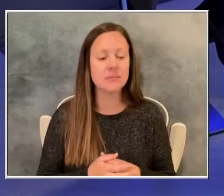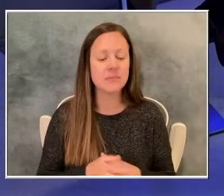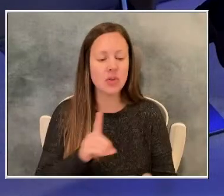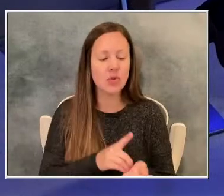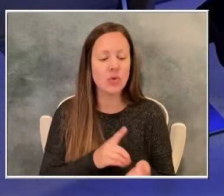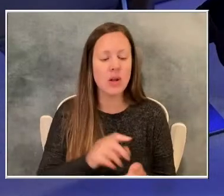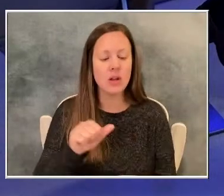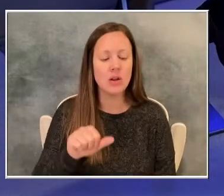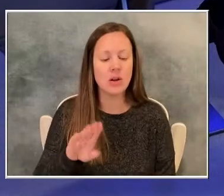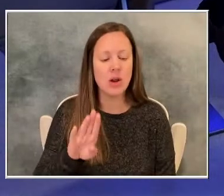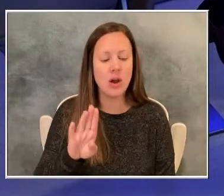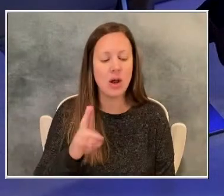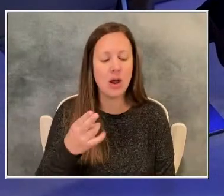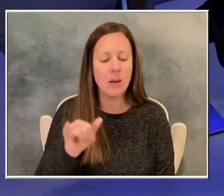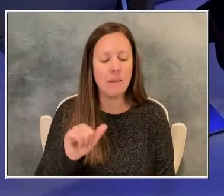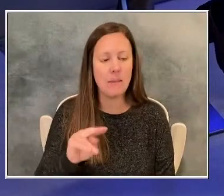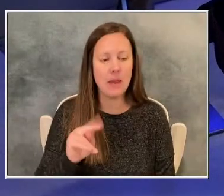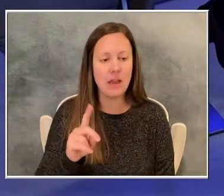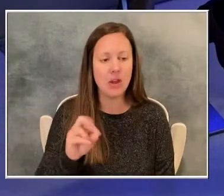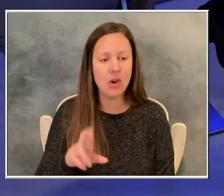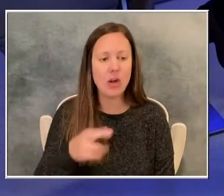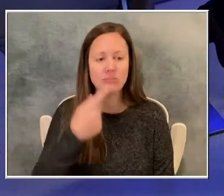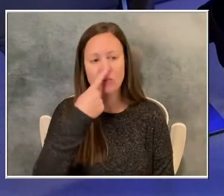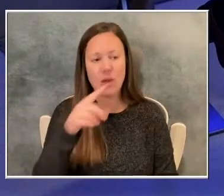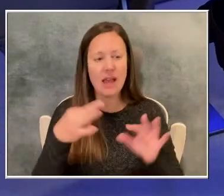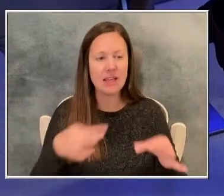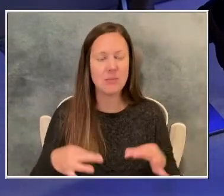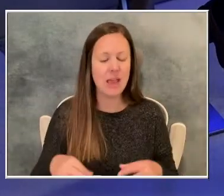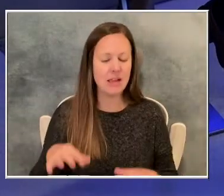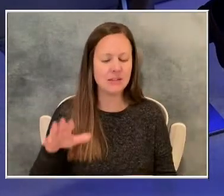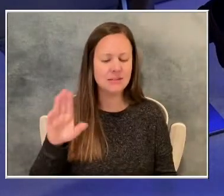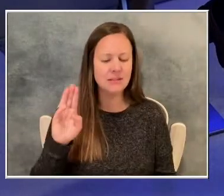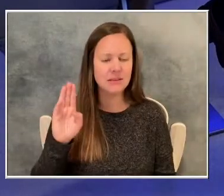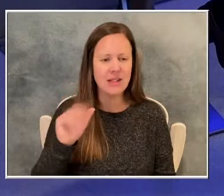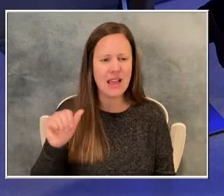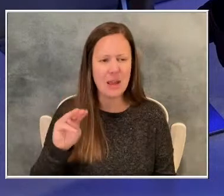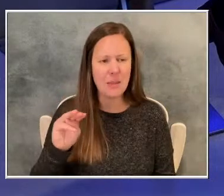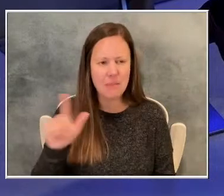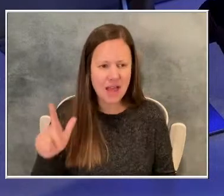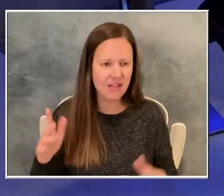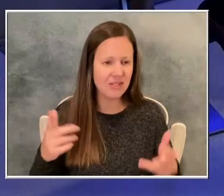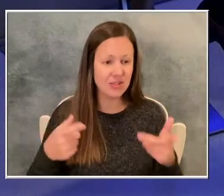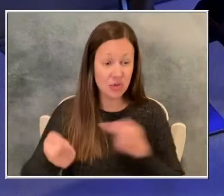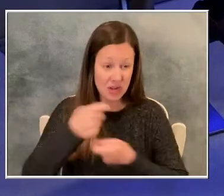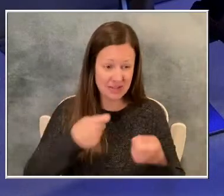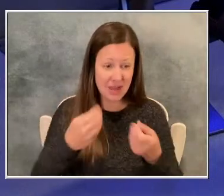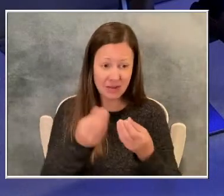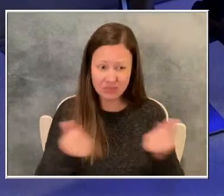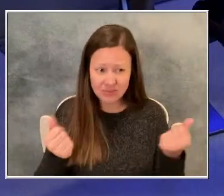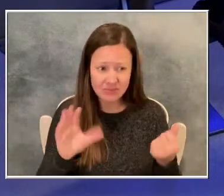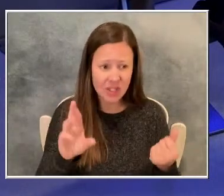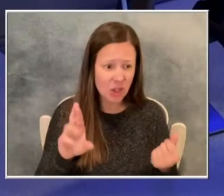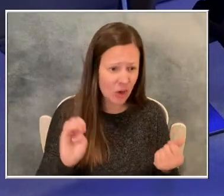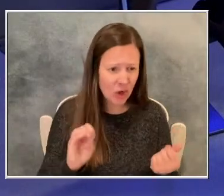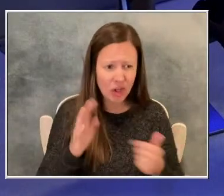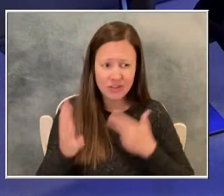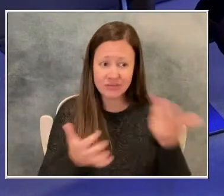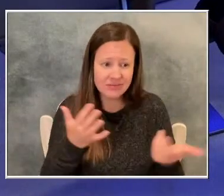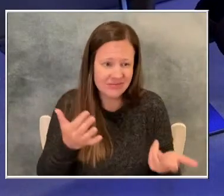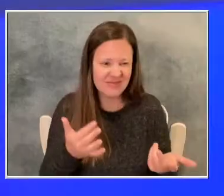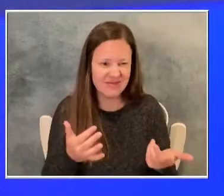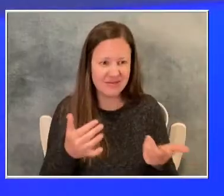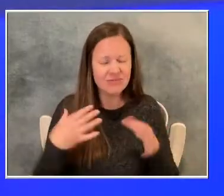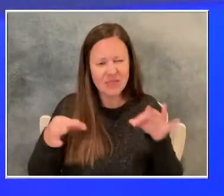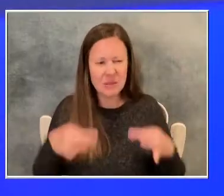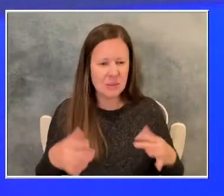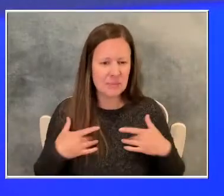and is a stem cell transplant, is that a cure for it? So tell us a little bit about both and what you were looking at when you met Pam. Sure.